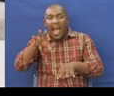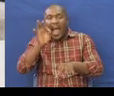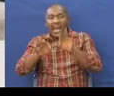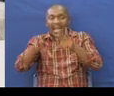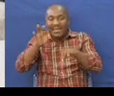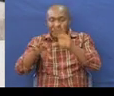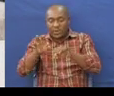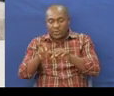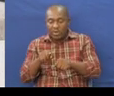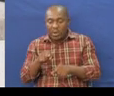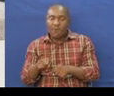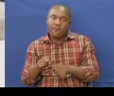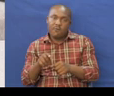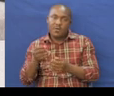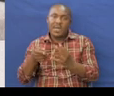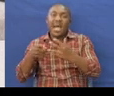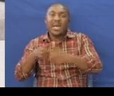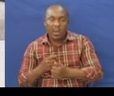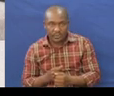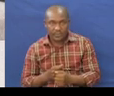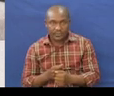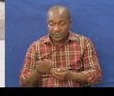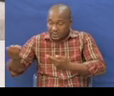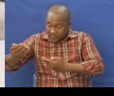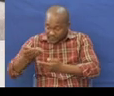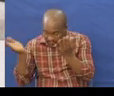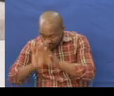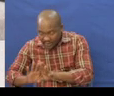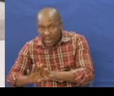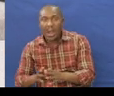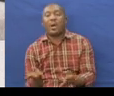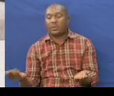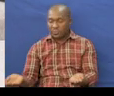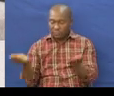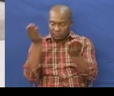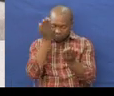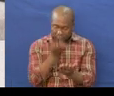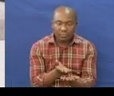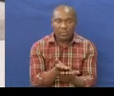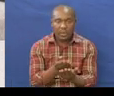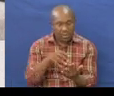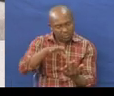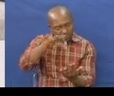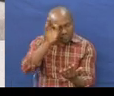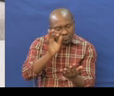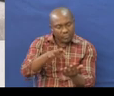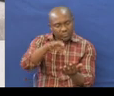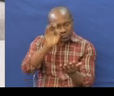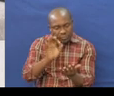You've corrected your data, so what? What next is to analyze the information of the data you've gathered.